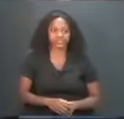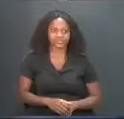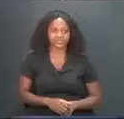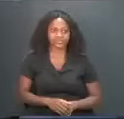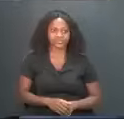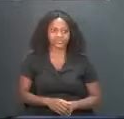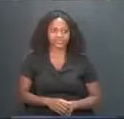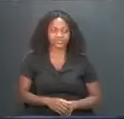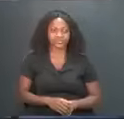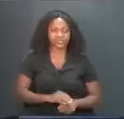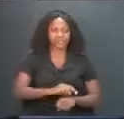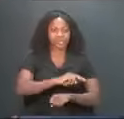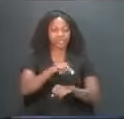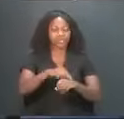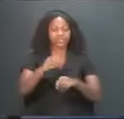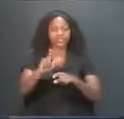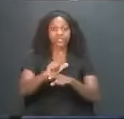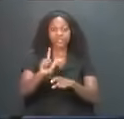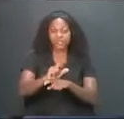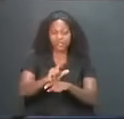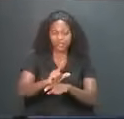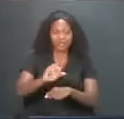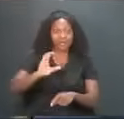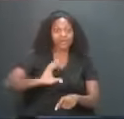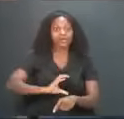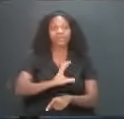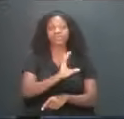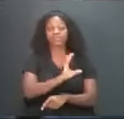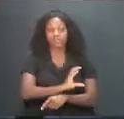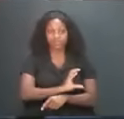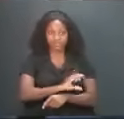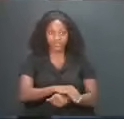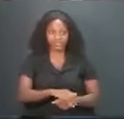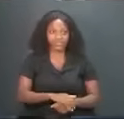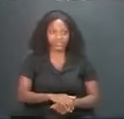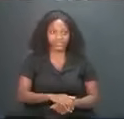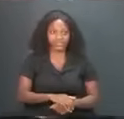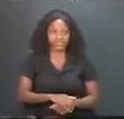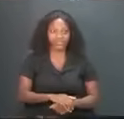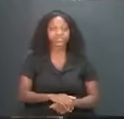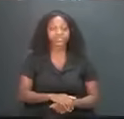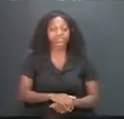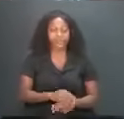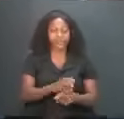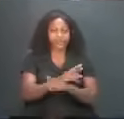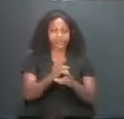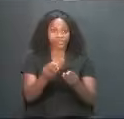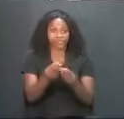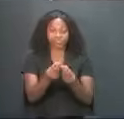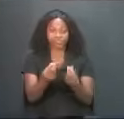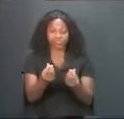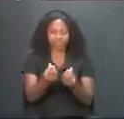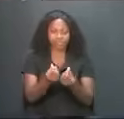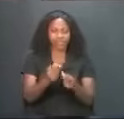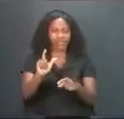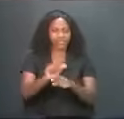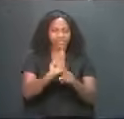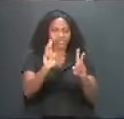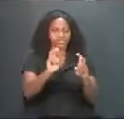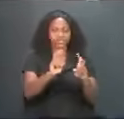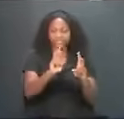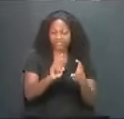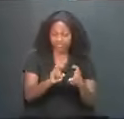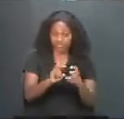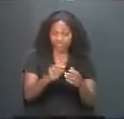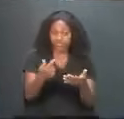the National Labour Commission is pivotal in settlement of labor disputes in Ghana,